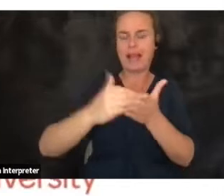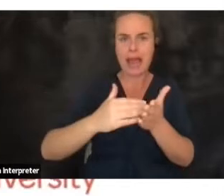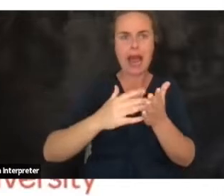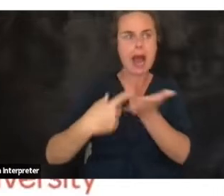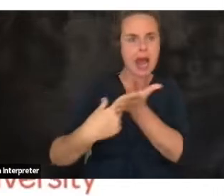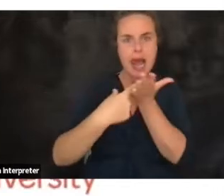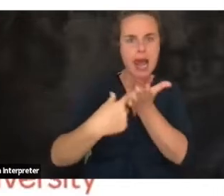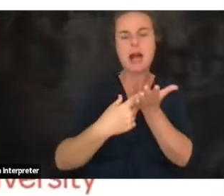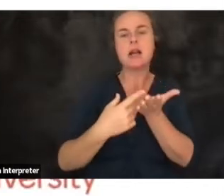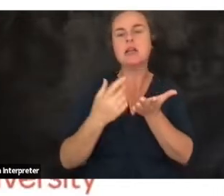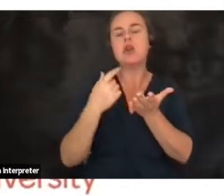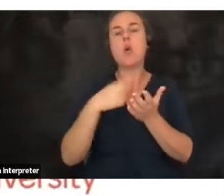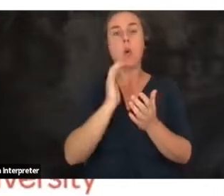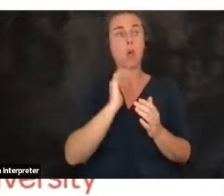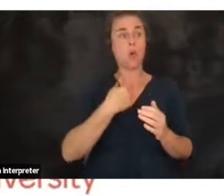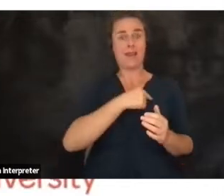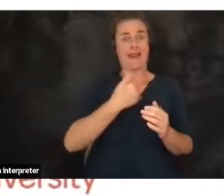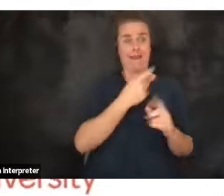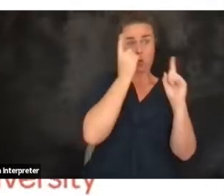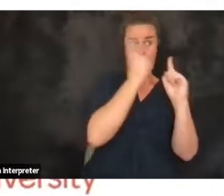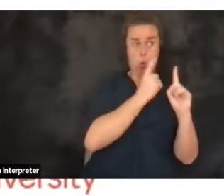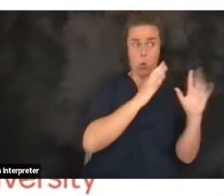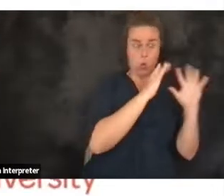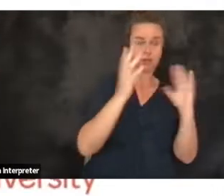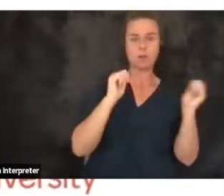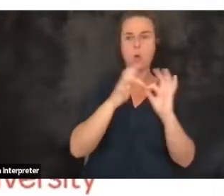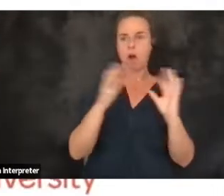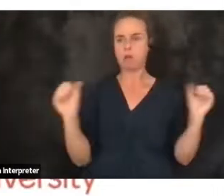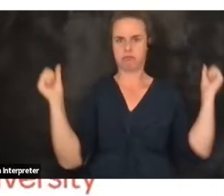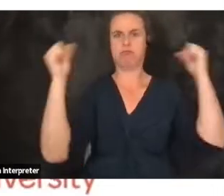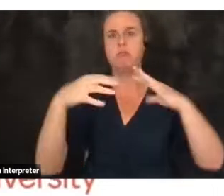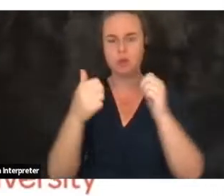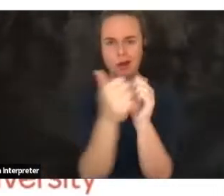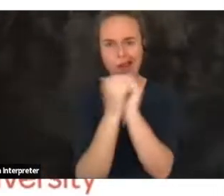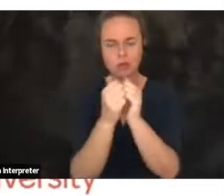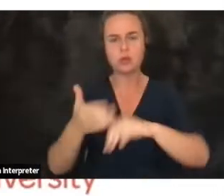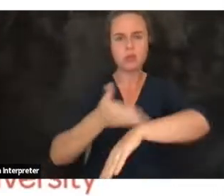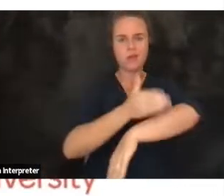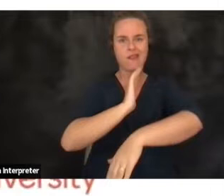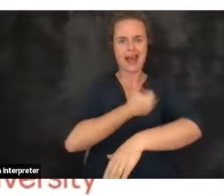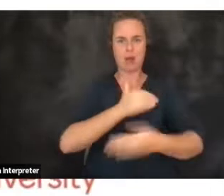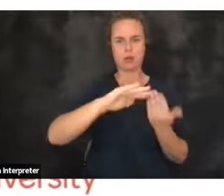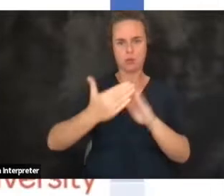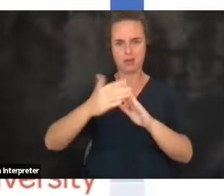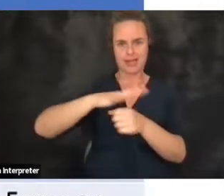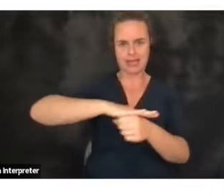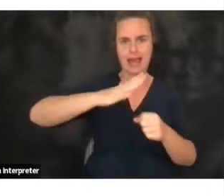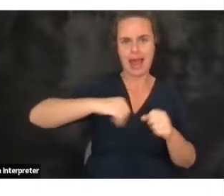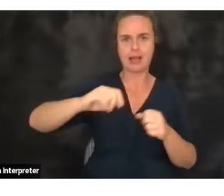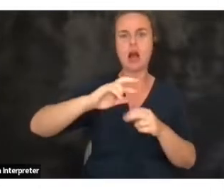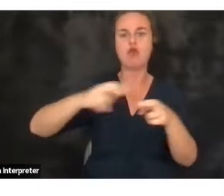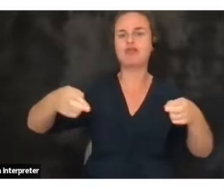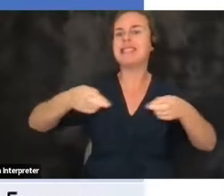to establish for ourselves to improve the health of our population in our region. Go ahead to the next slide.